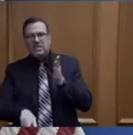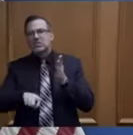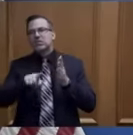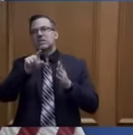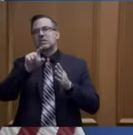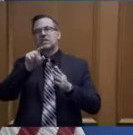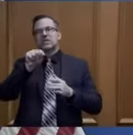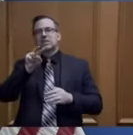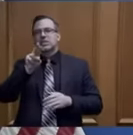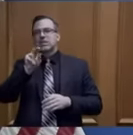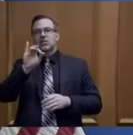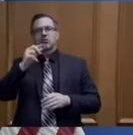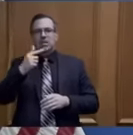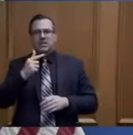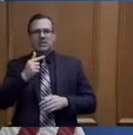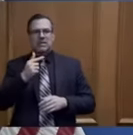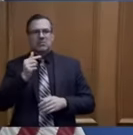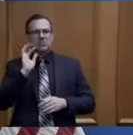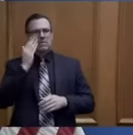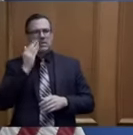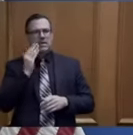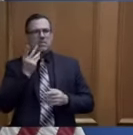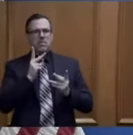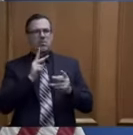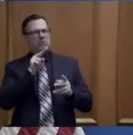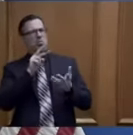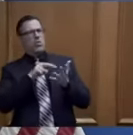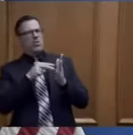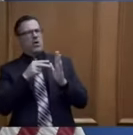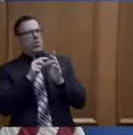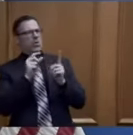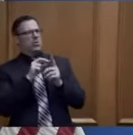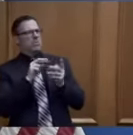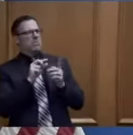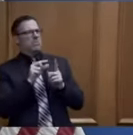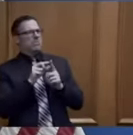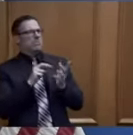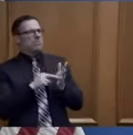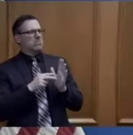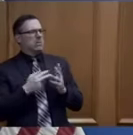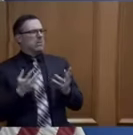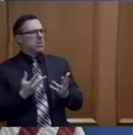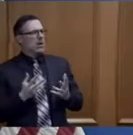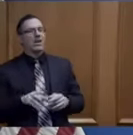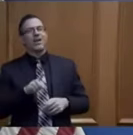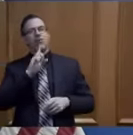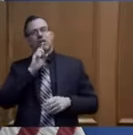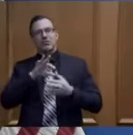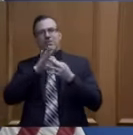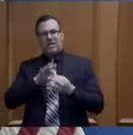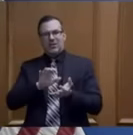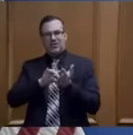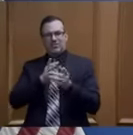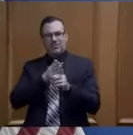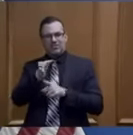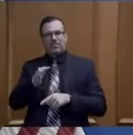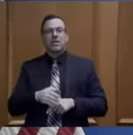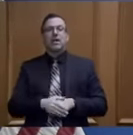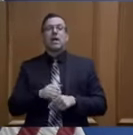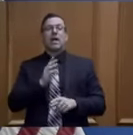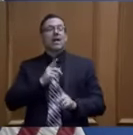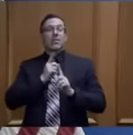little intimidating or intrusive. But really, those are clinical terms, and what we mean by that is identification